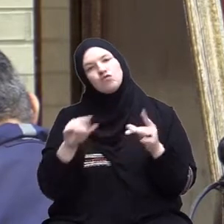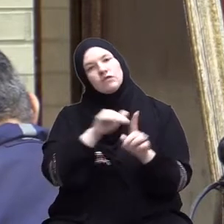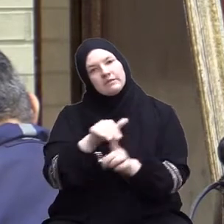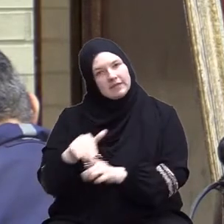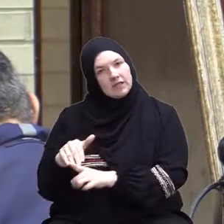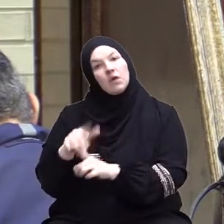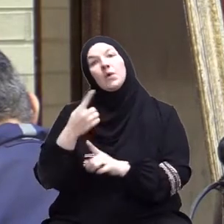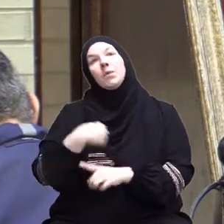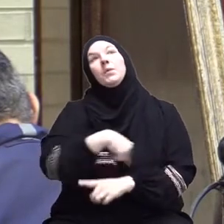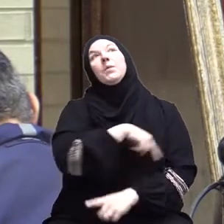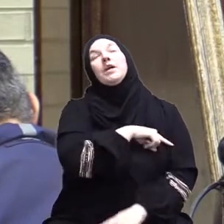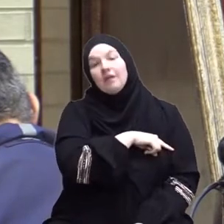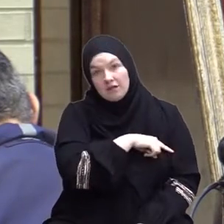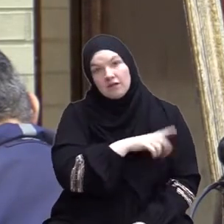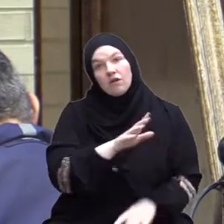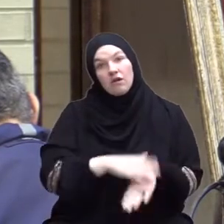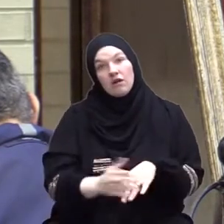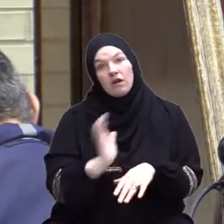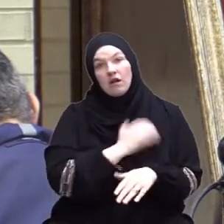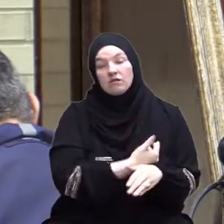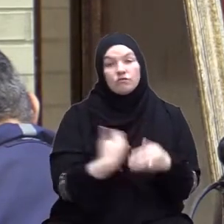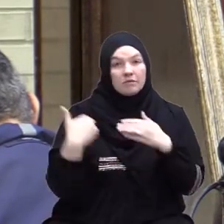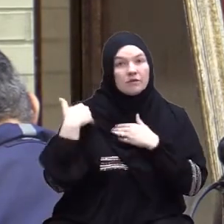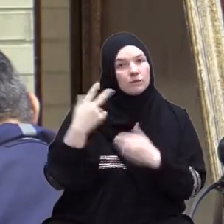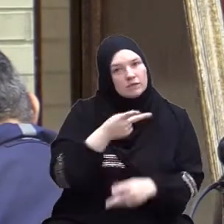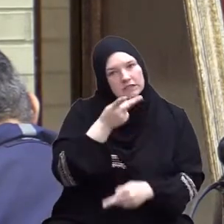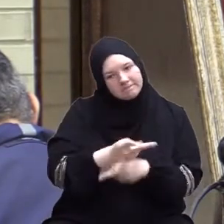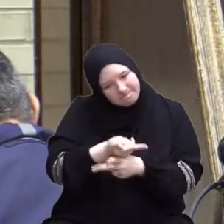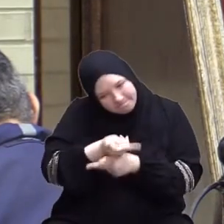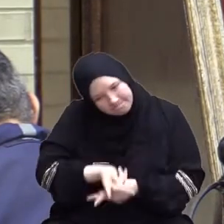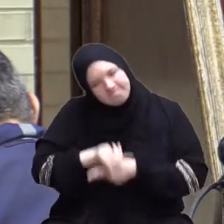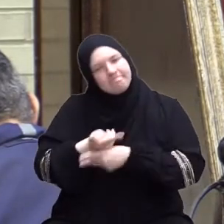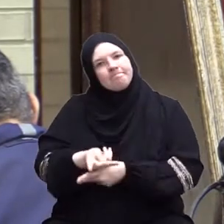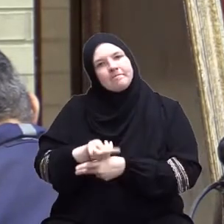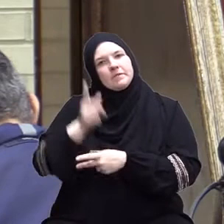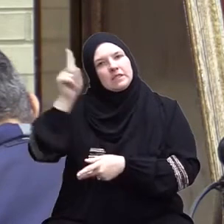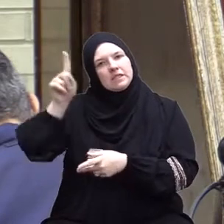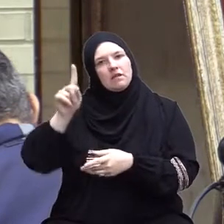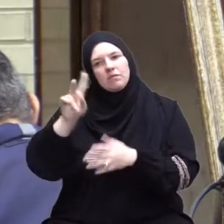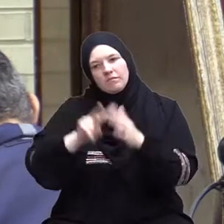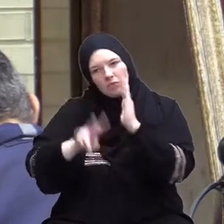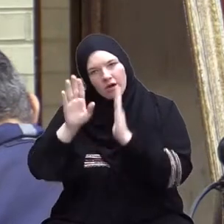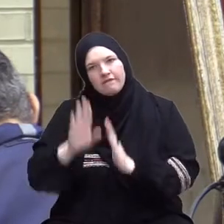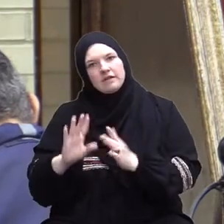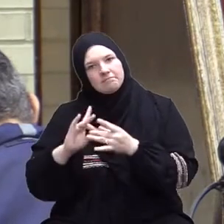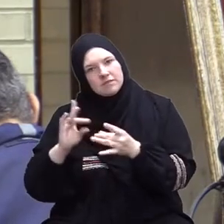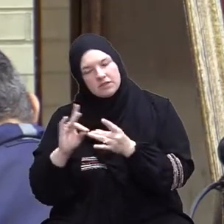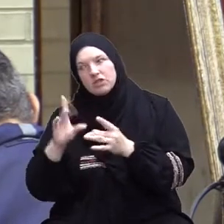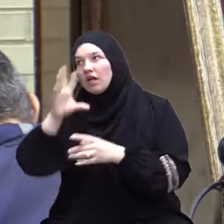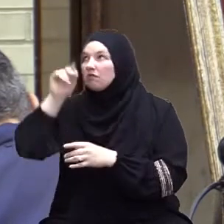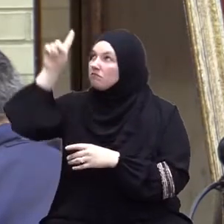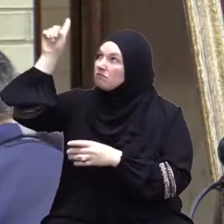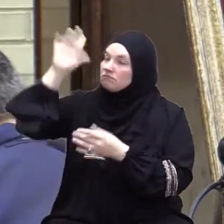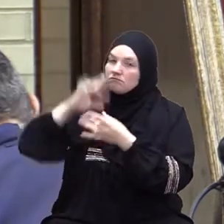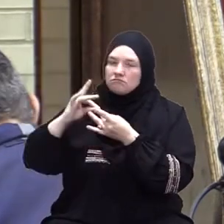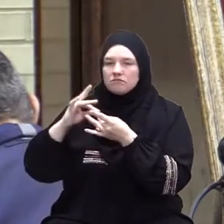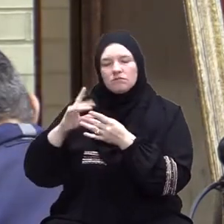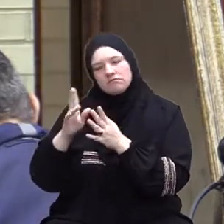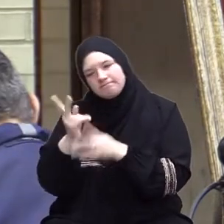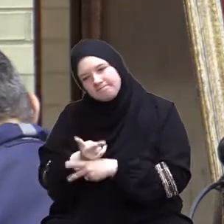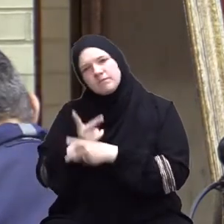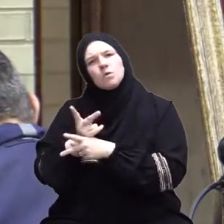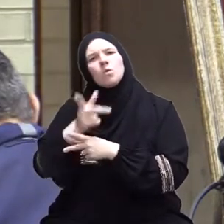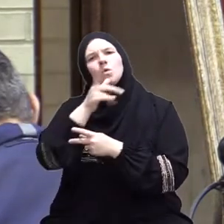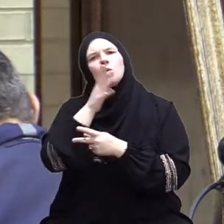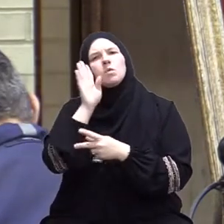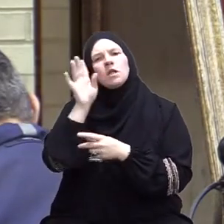reminder, and it is on us to keep it. It is we who are going to keep it. So who is going to